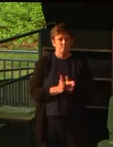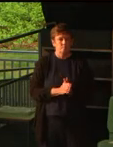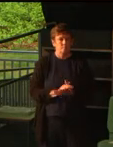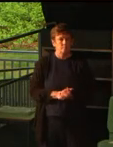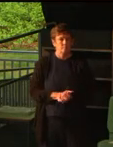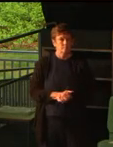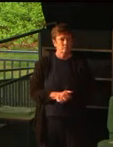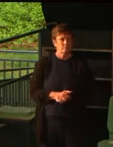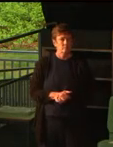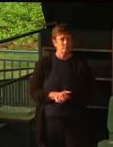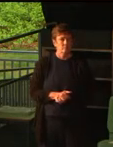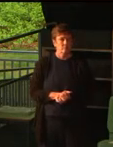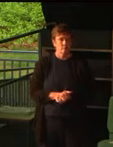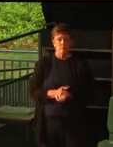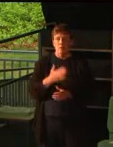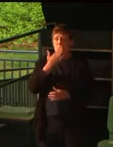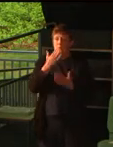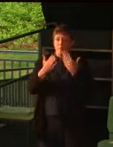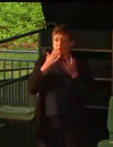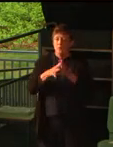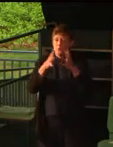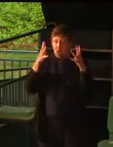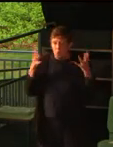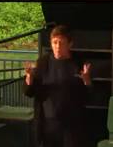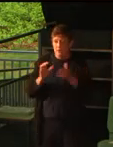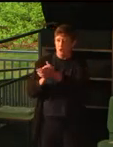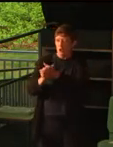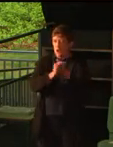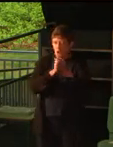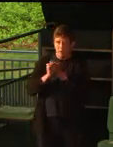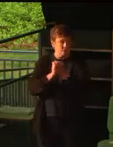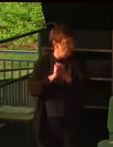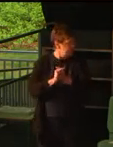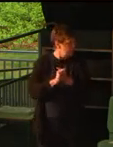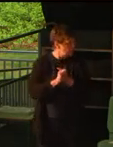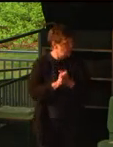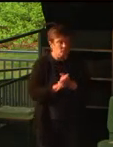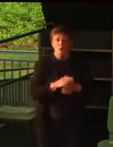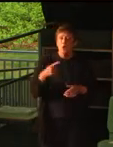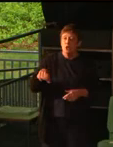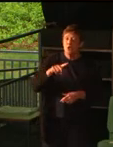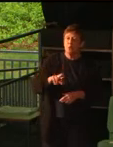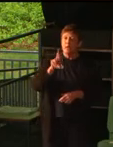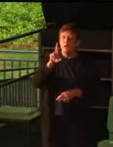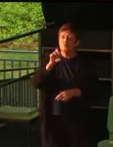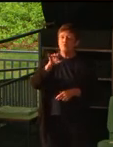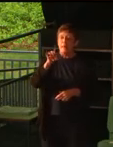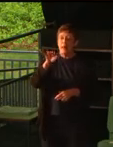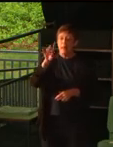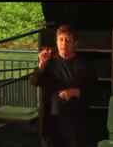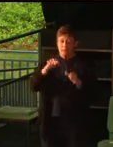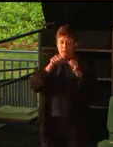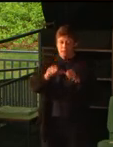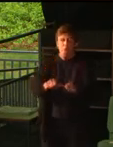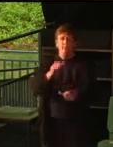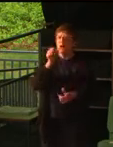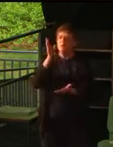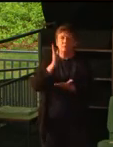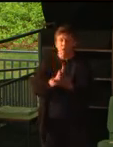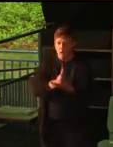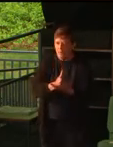Thank you so much for this honor, and congratulations to the relentless, to the unstoppable class